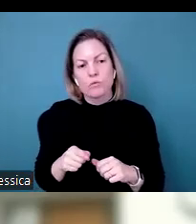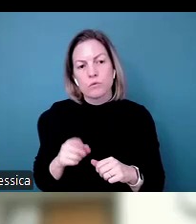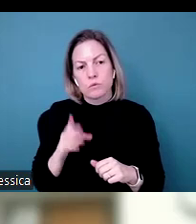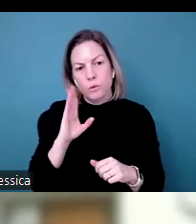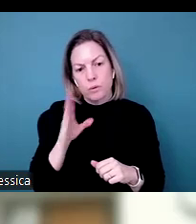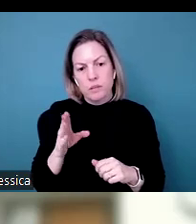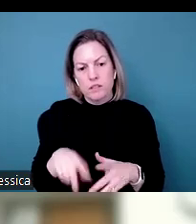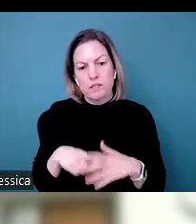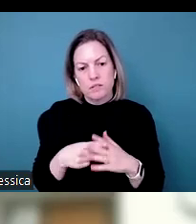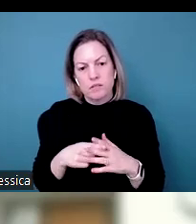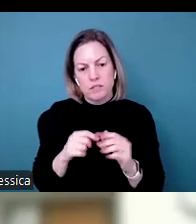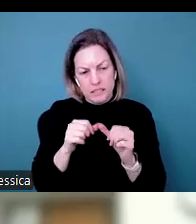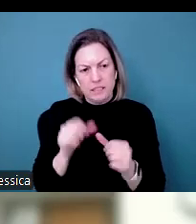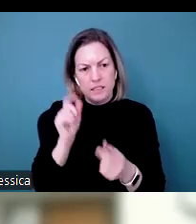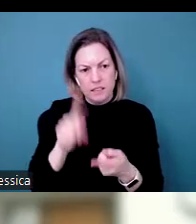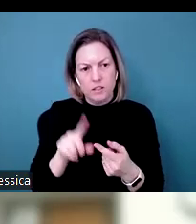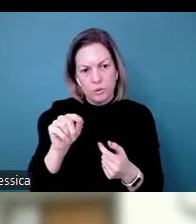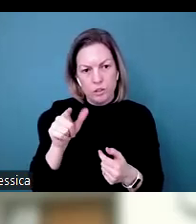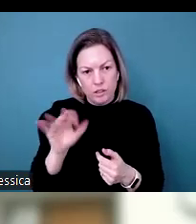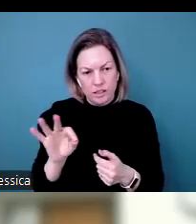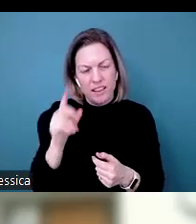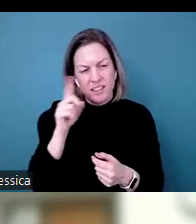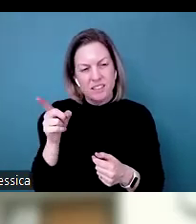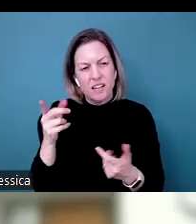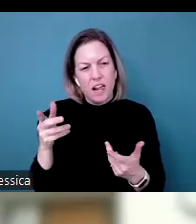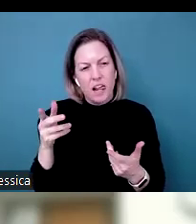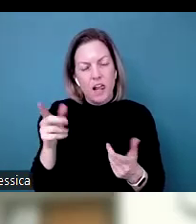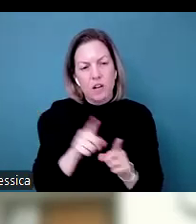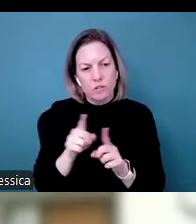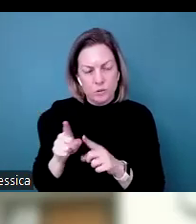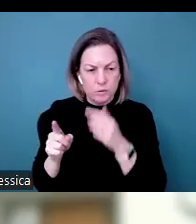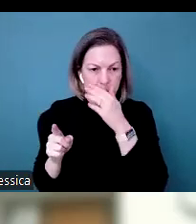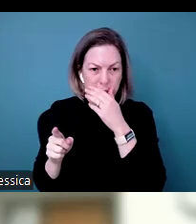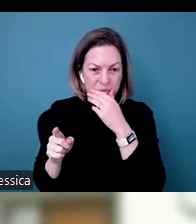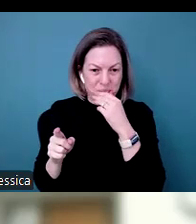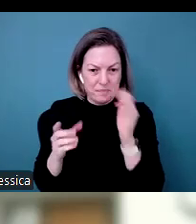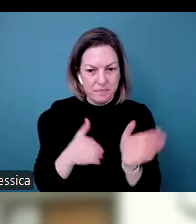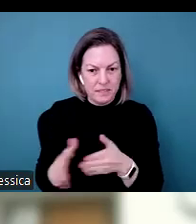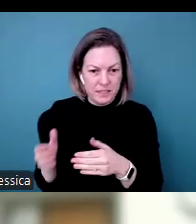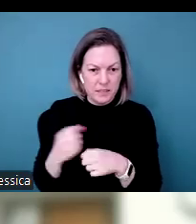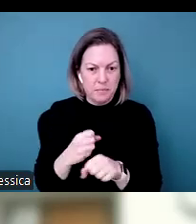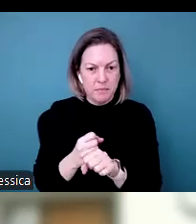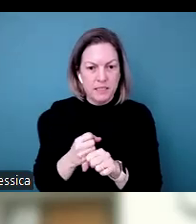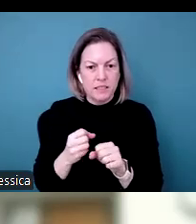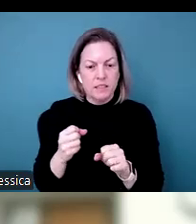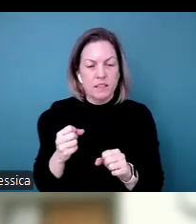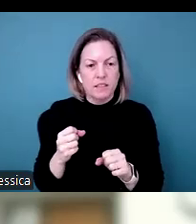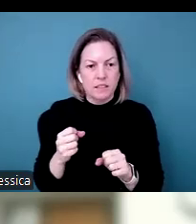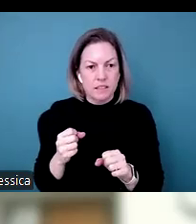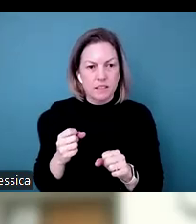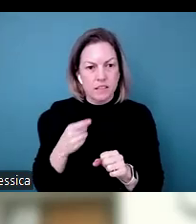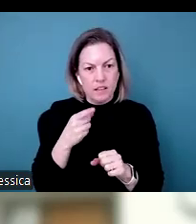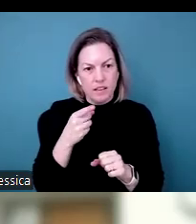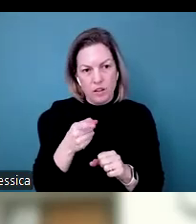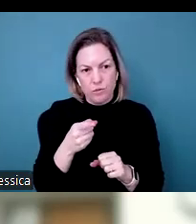effect until 2029. I do believe that she had also set out to make these provisions permanent, but ended up with